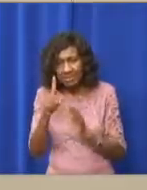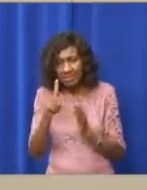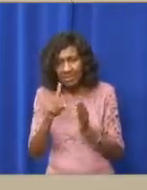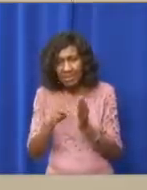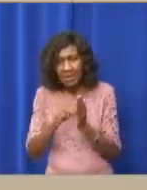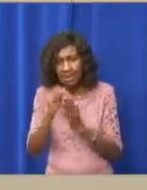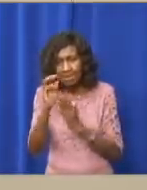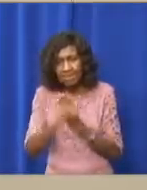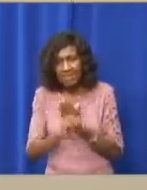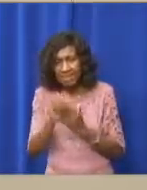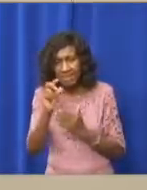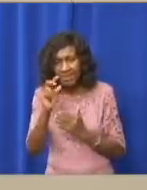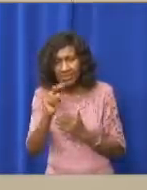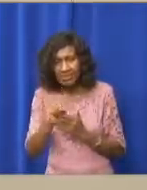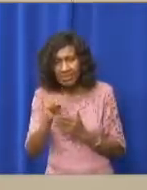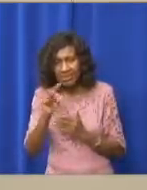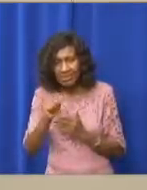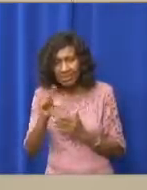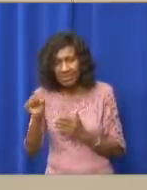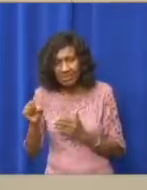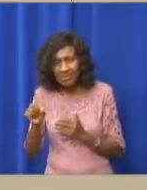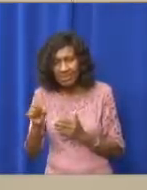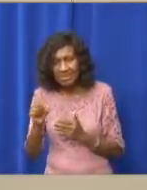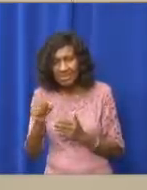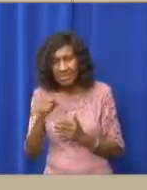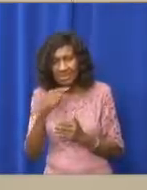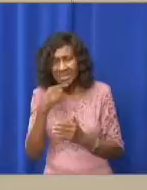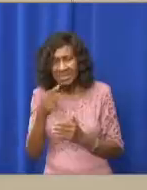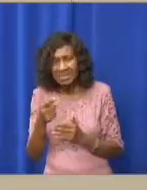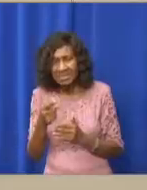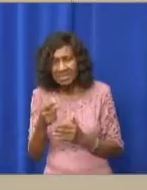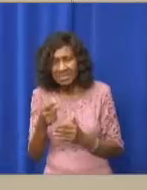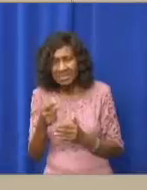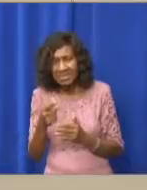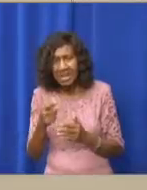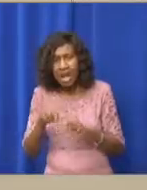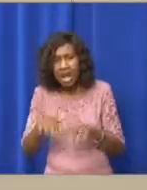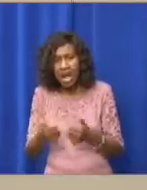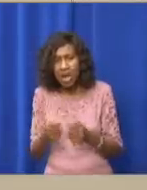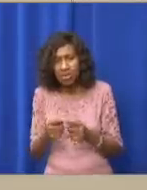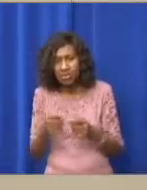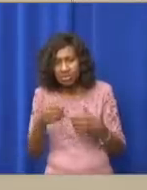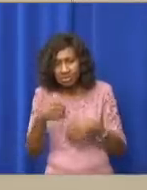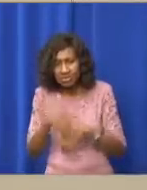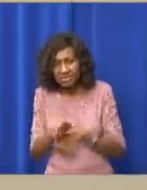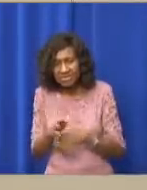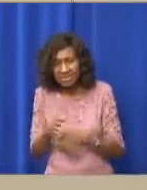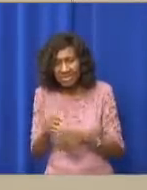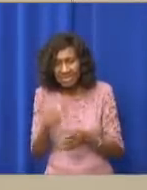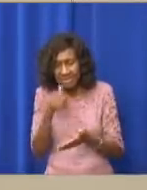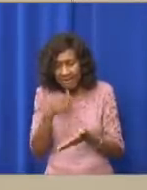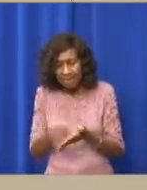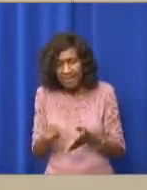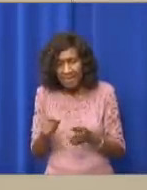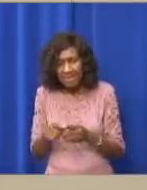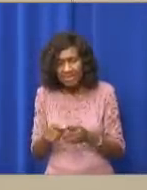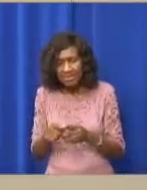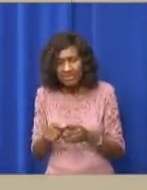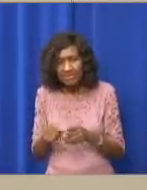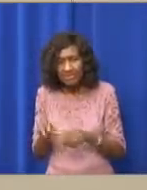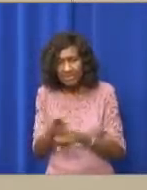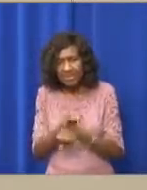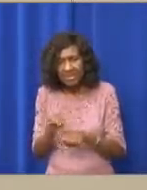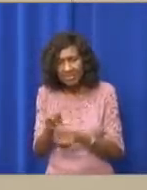the Postal Service advised all our international partners how to resume sending their mail to Cayman, as it's the sending country's responsibility to get the